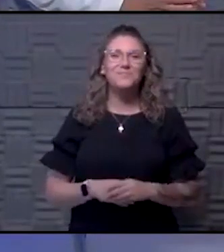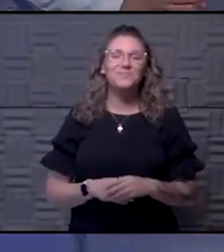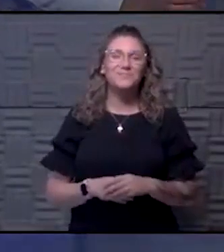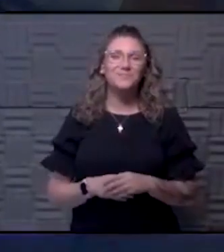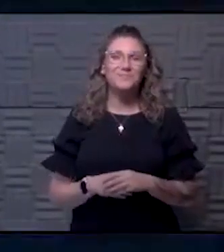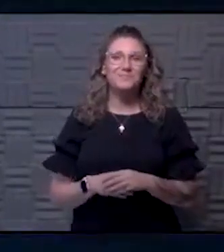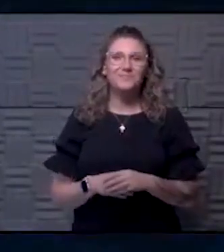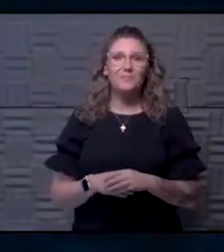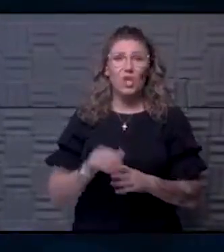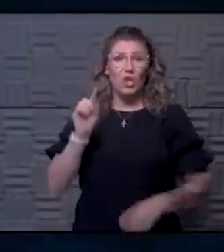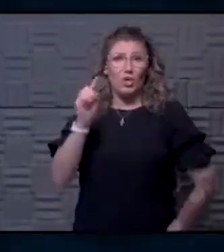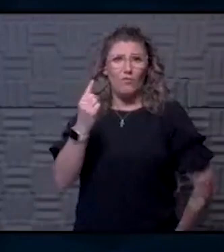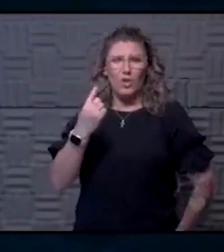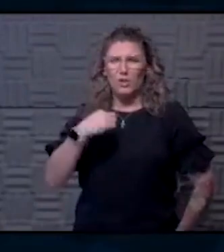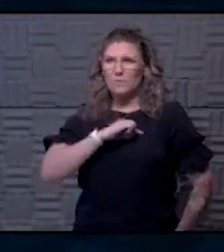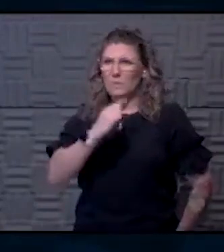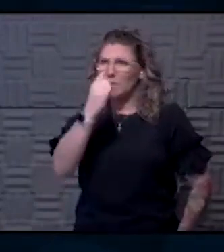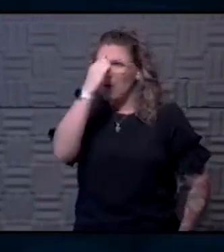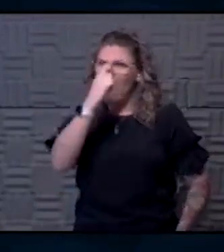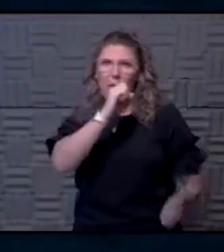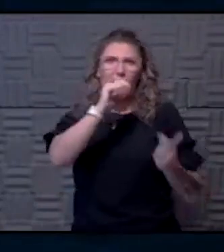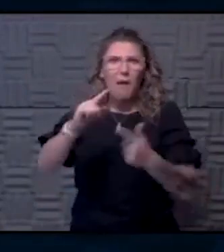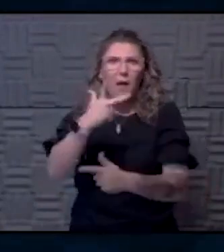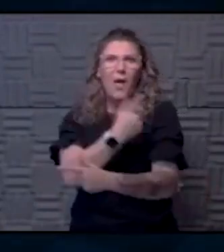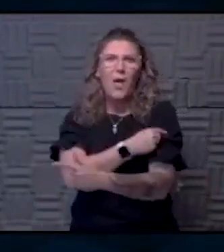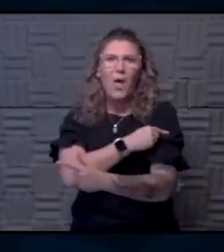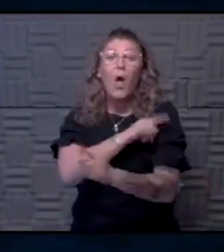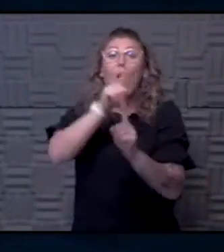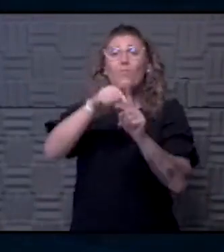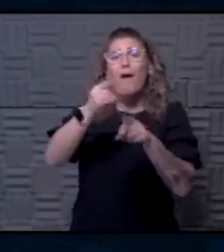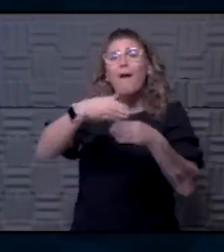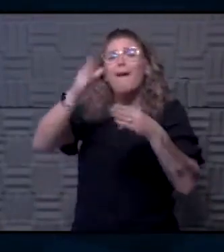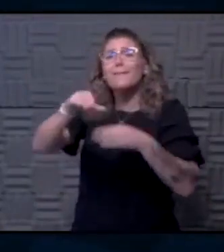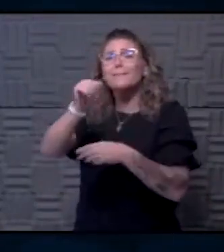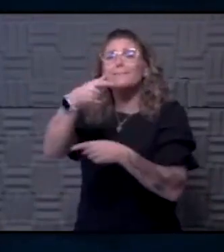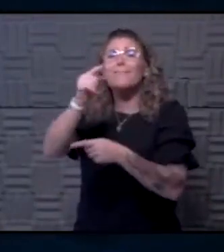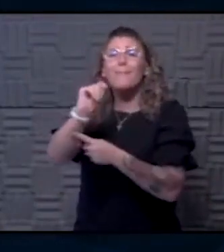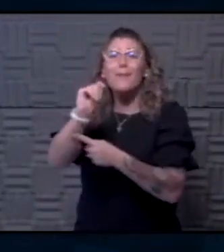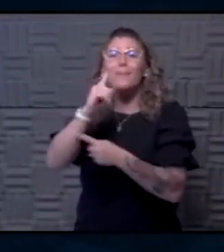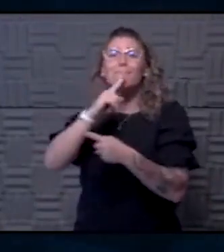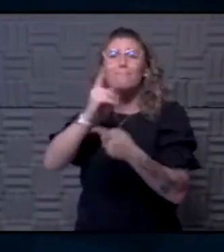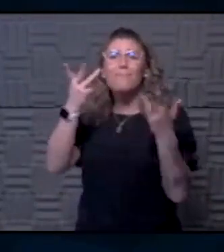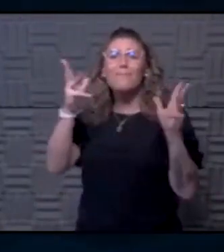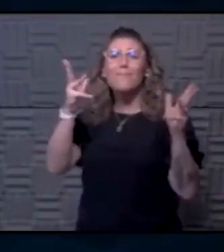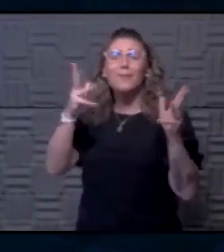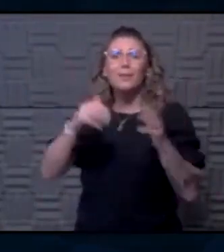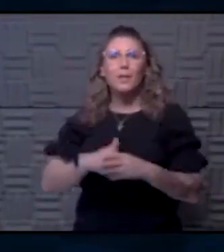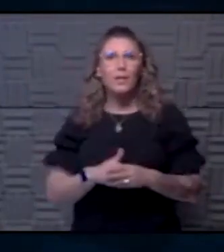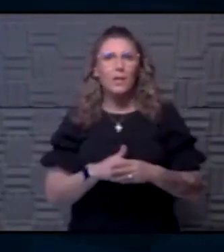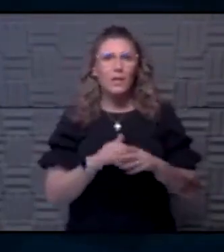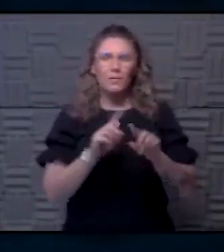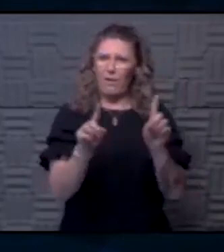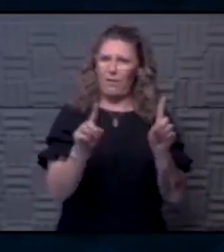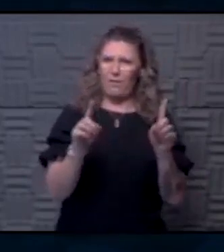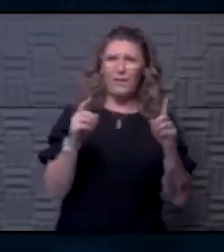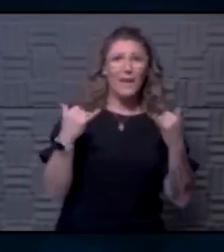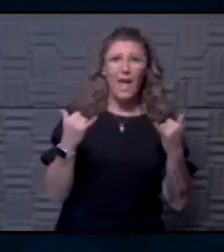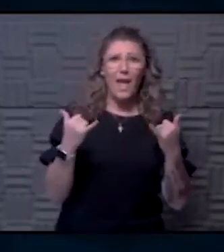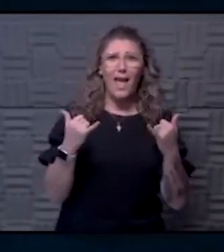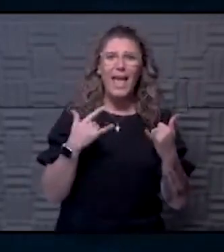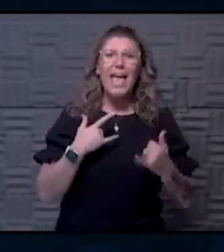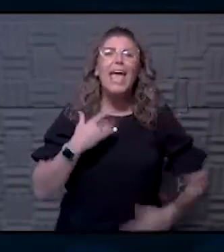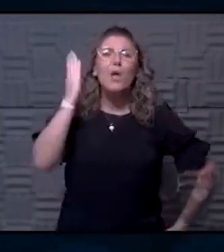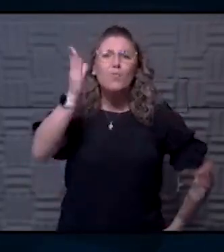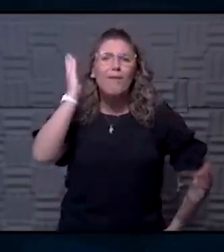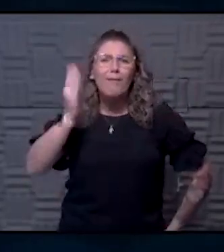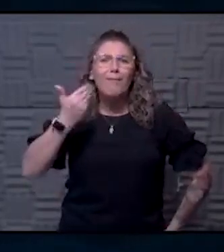look. First, we thought we'd all be vaccinated when September ends, but now it's